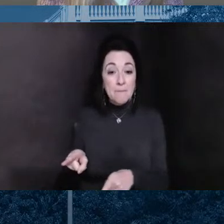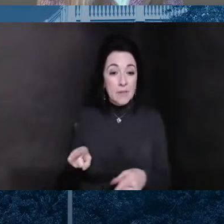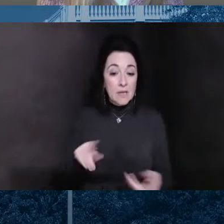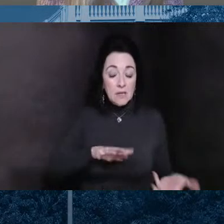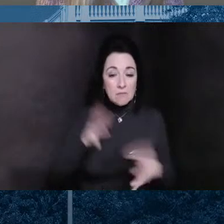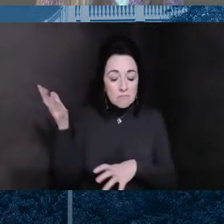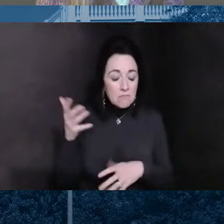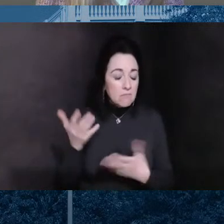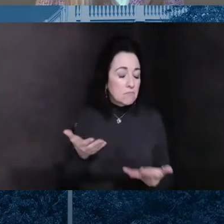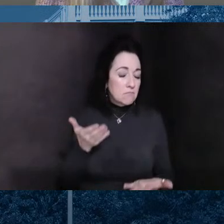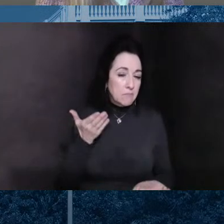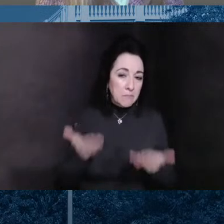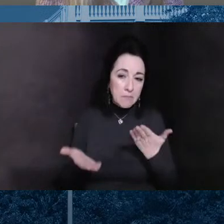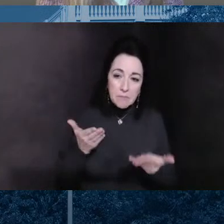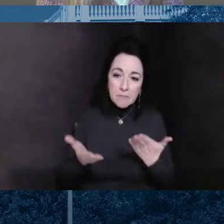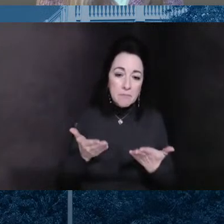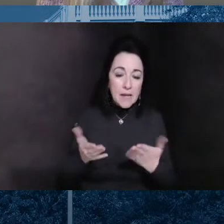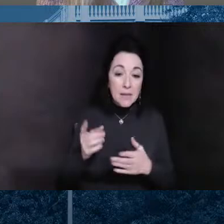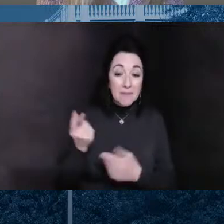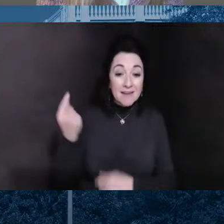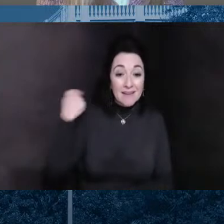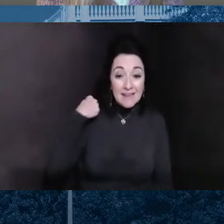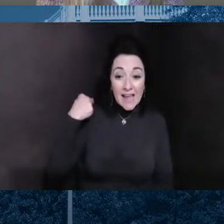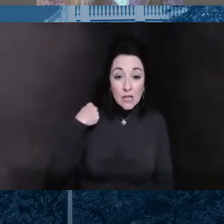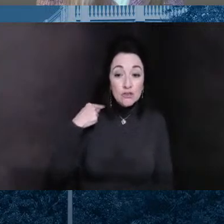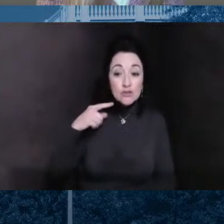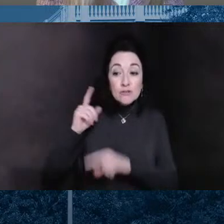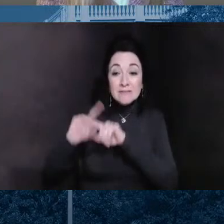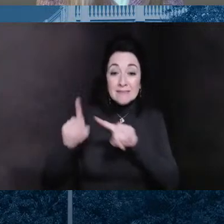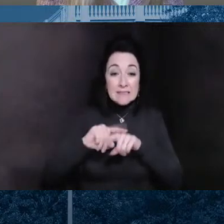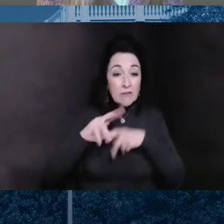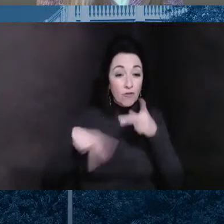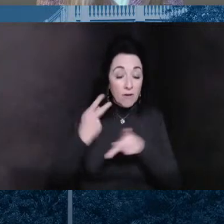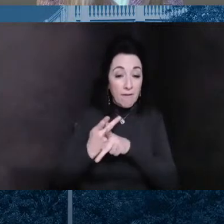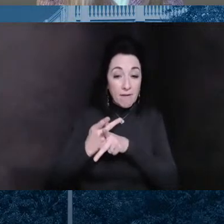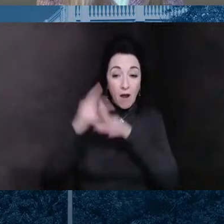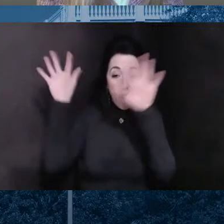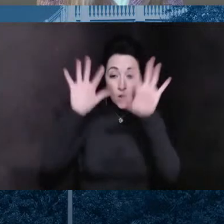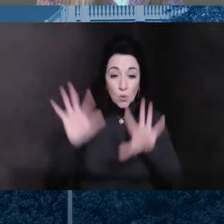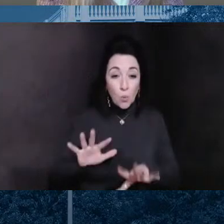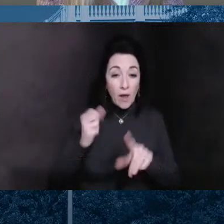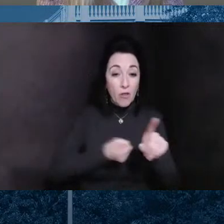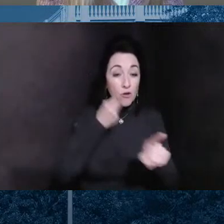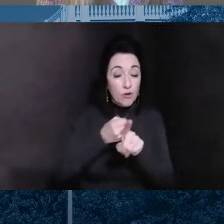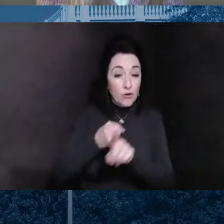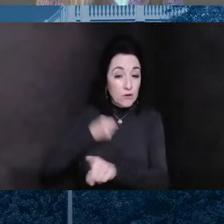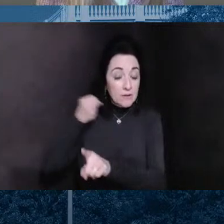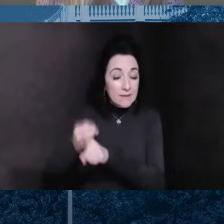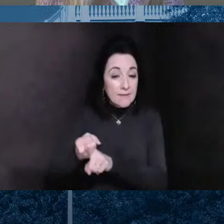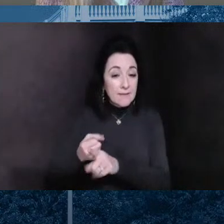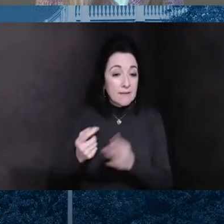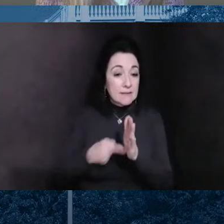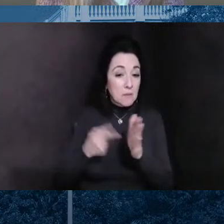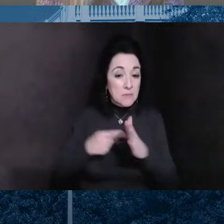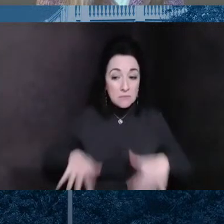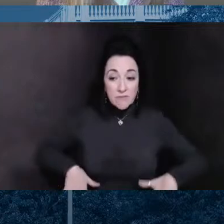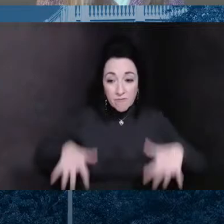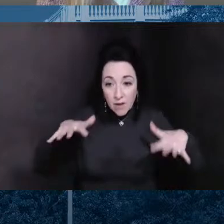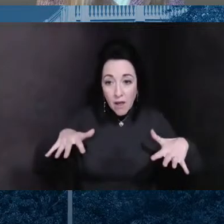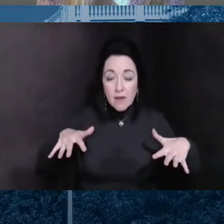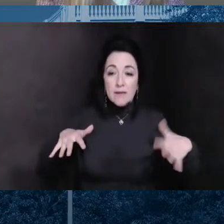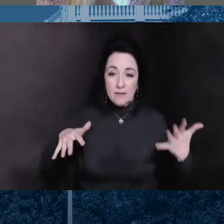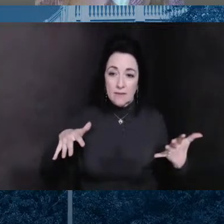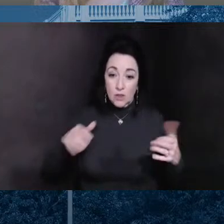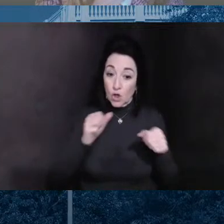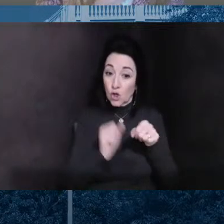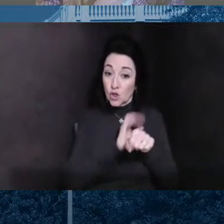tropical storm from Isaias last year, or winter storms, or flooding events. However, last year, COVID was